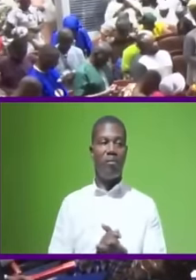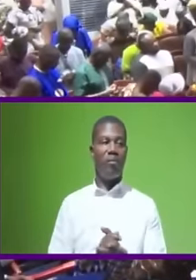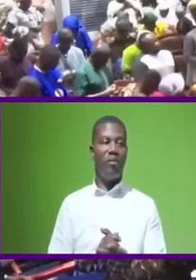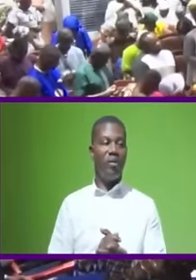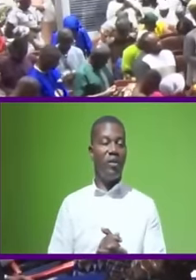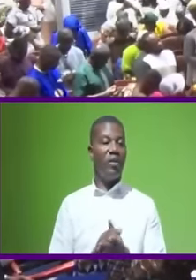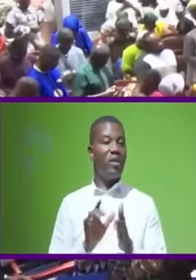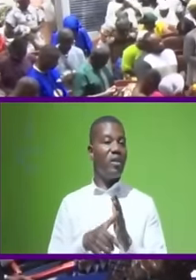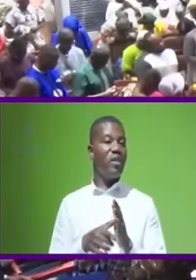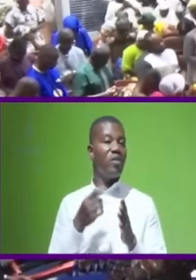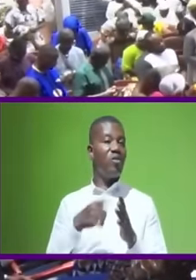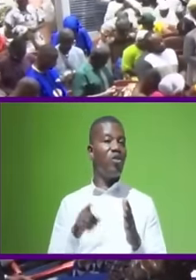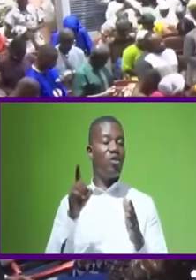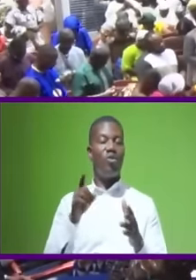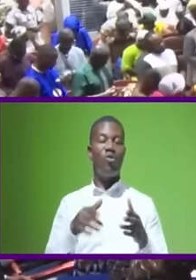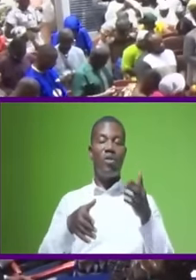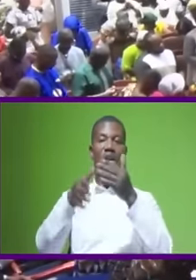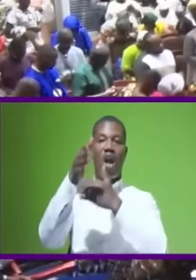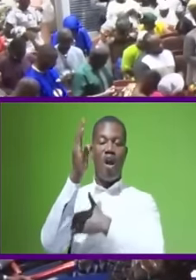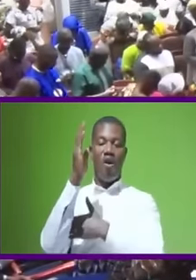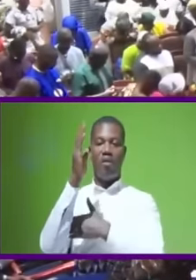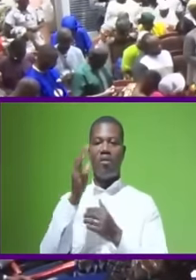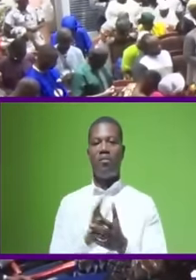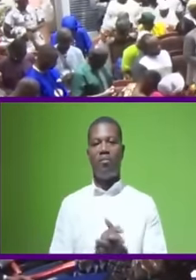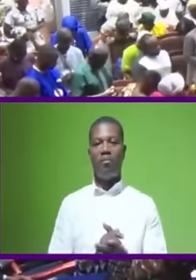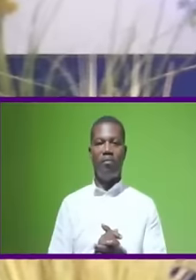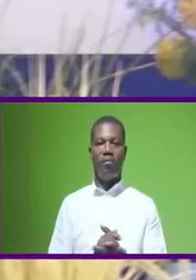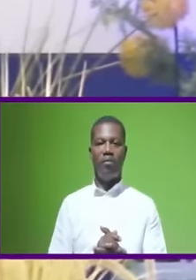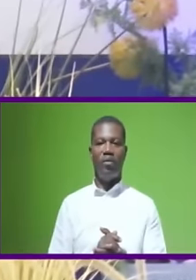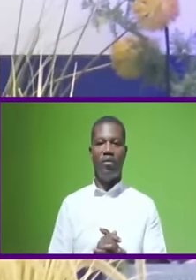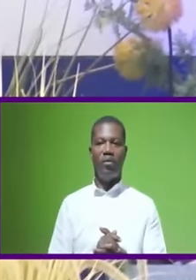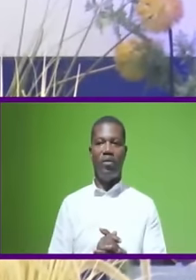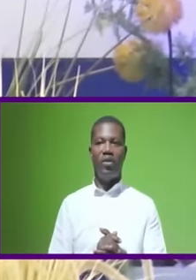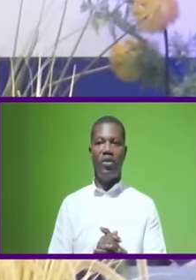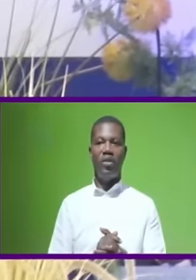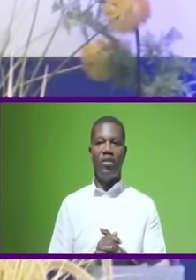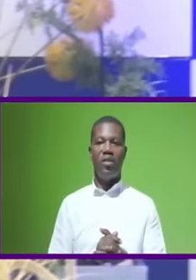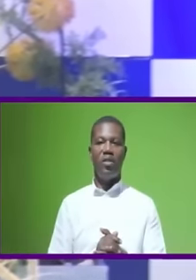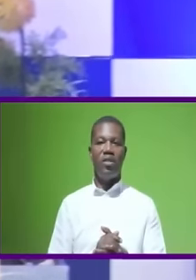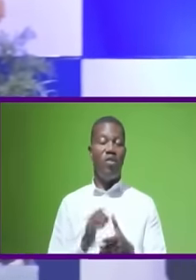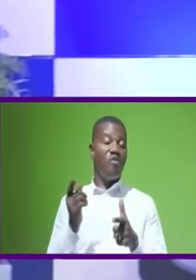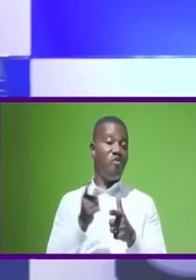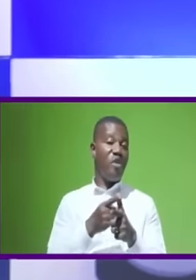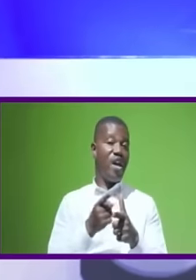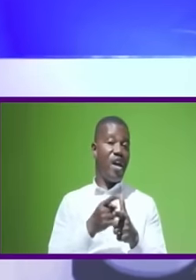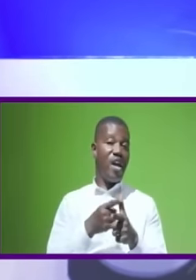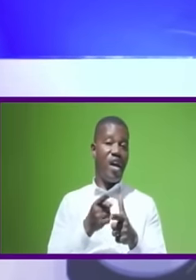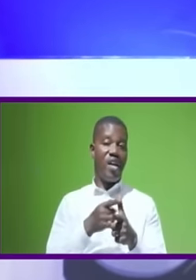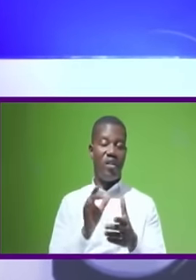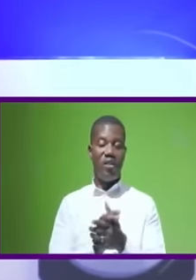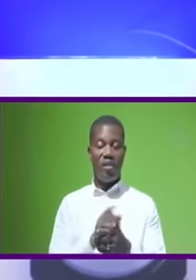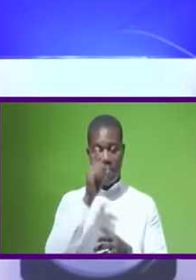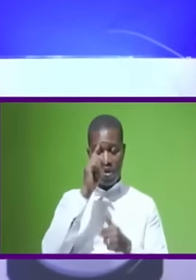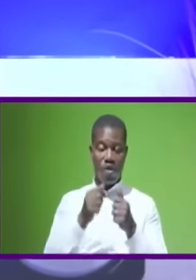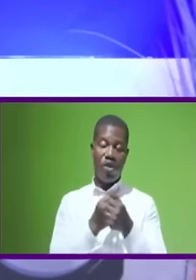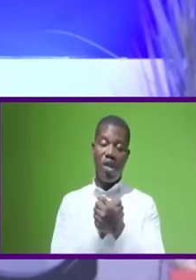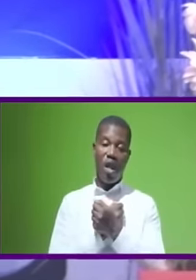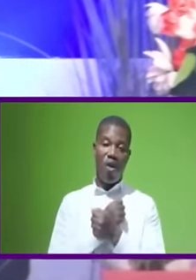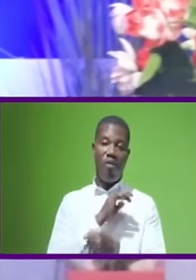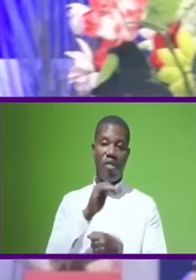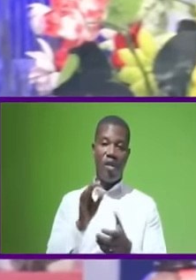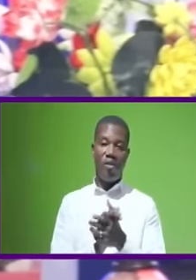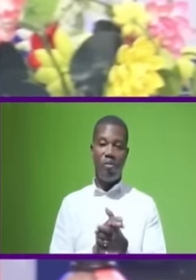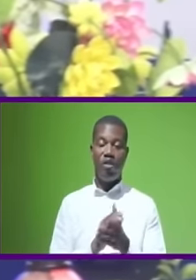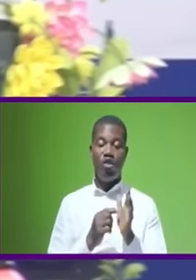are. Now, come for what's a favorite. The word the kind for yet the kind for what don't want it, which I